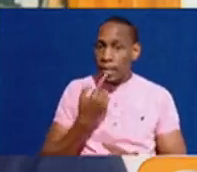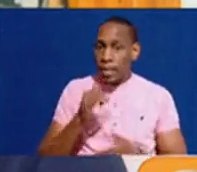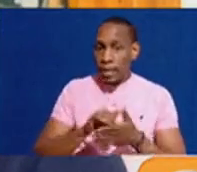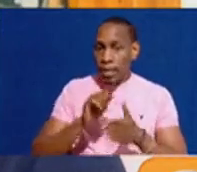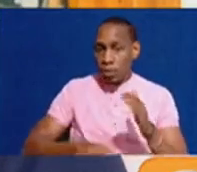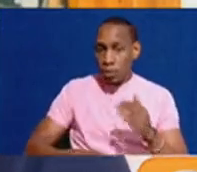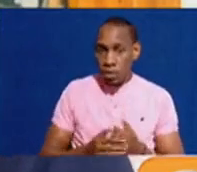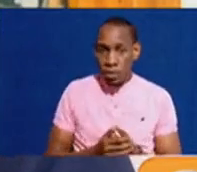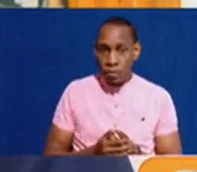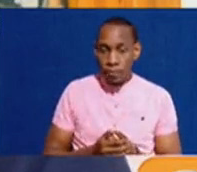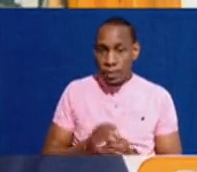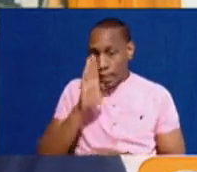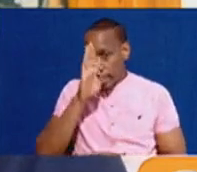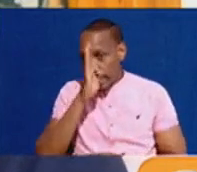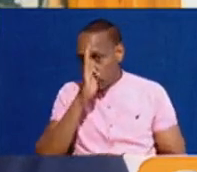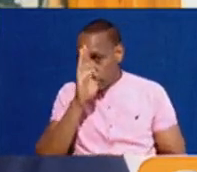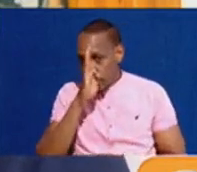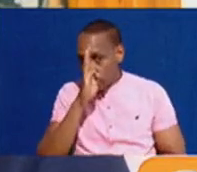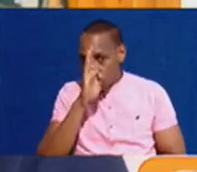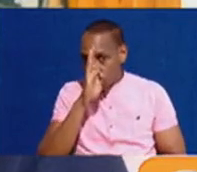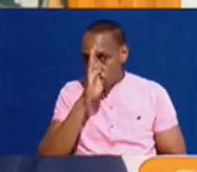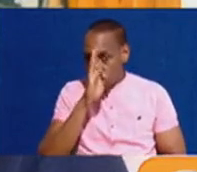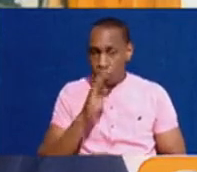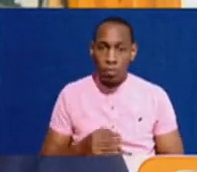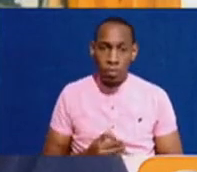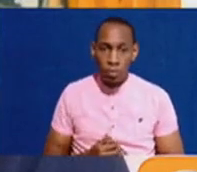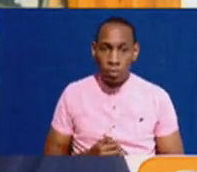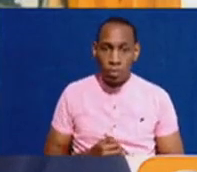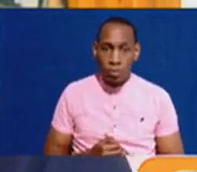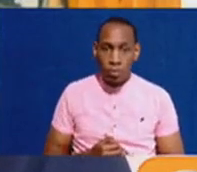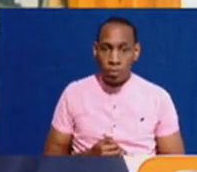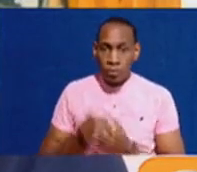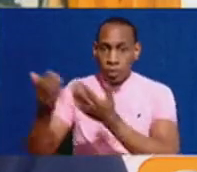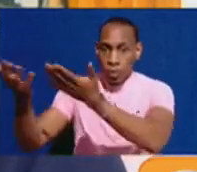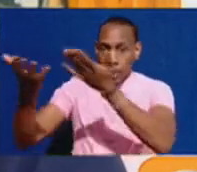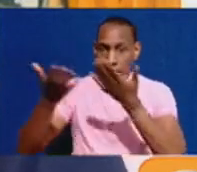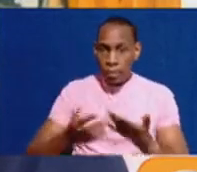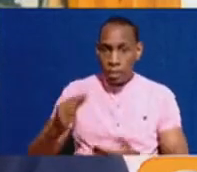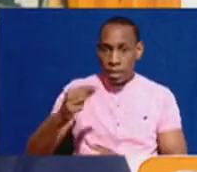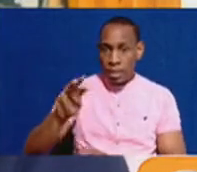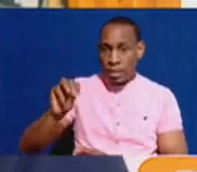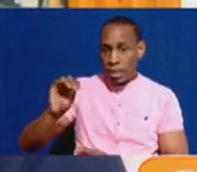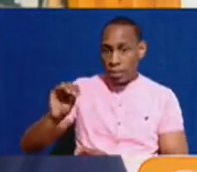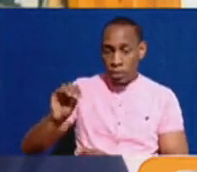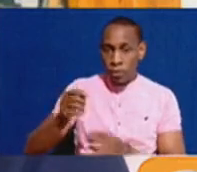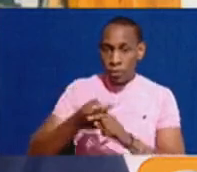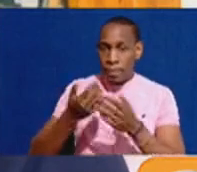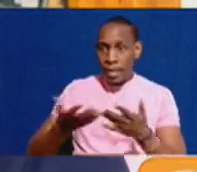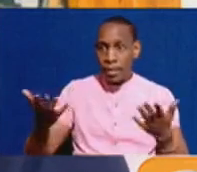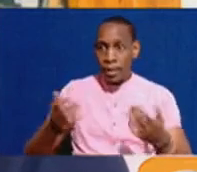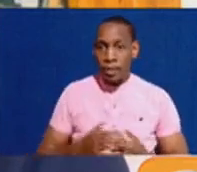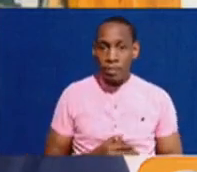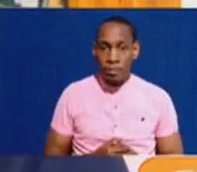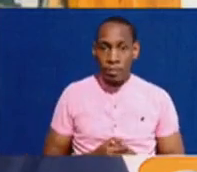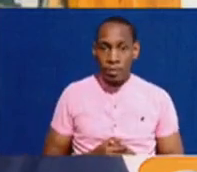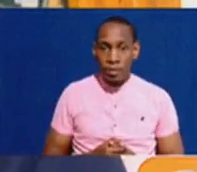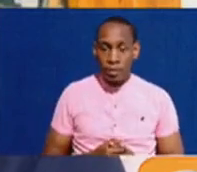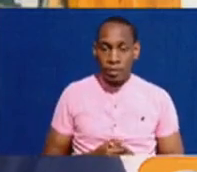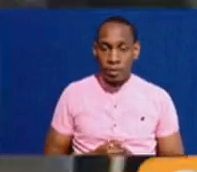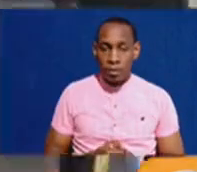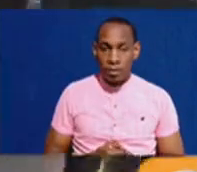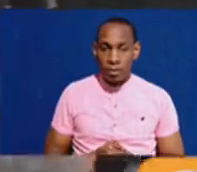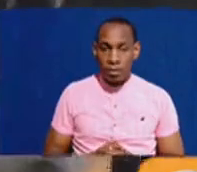would be hesitant to deal with the imports, GMO imports from anywhere. Yeah. That's a slap on